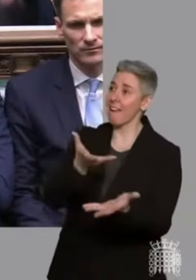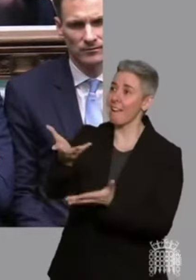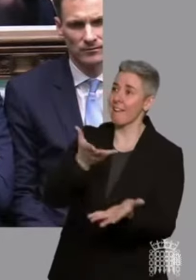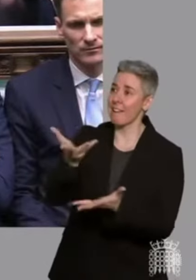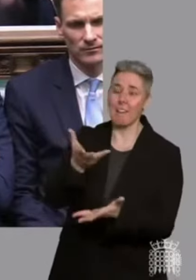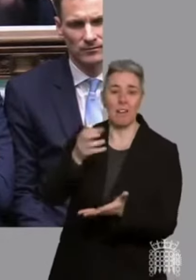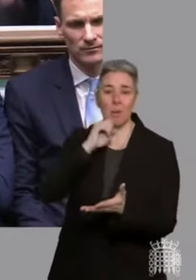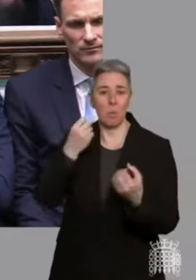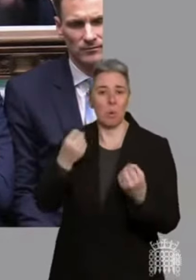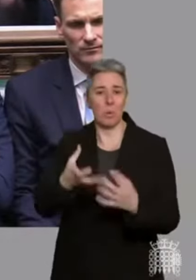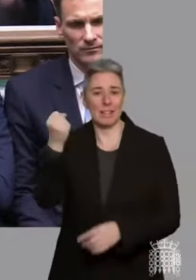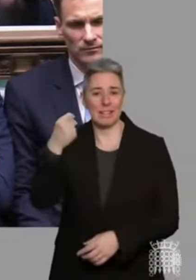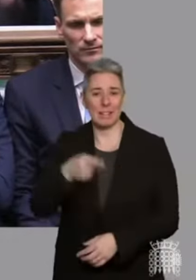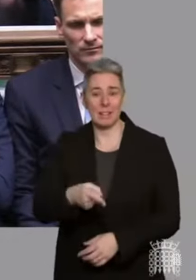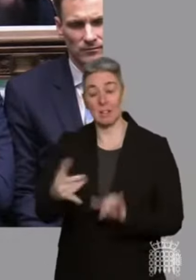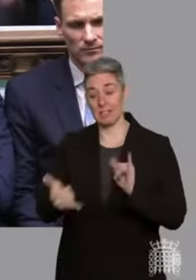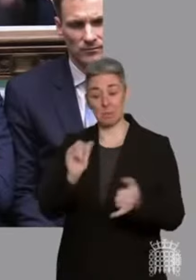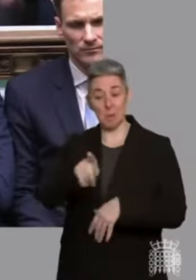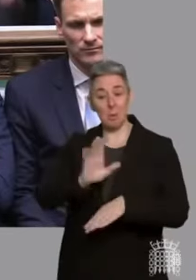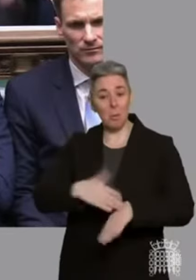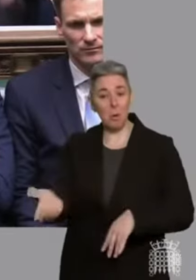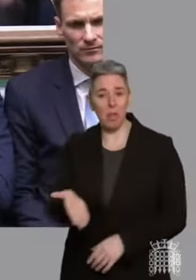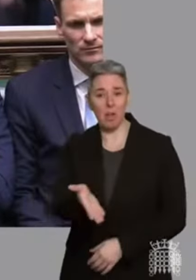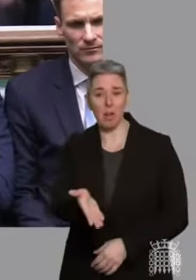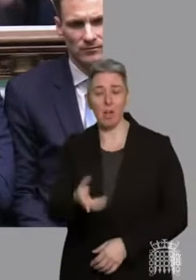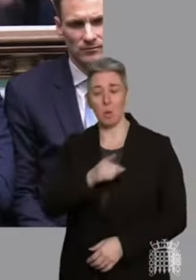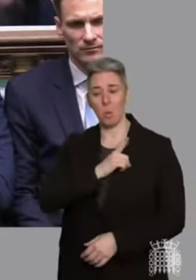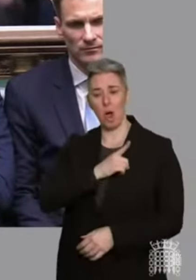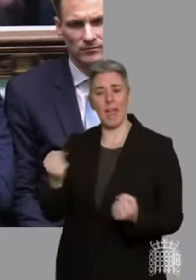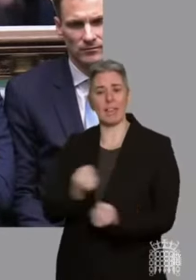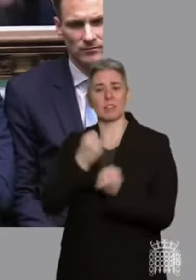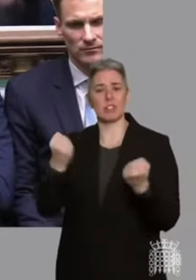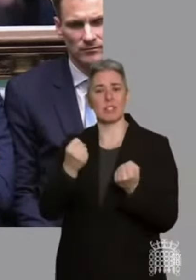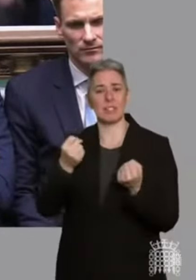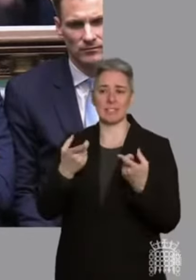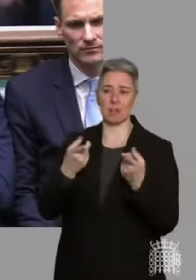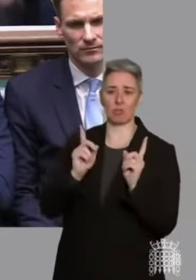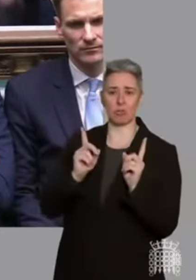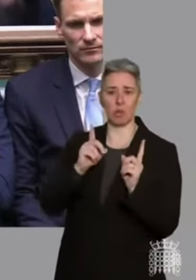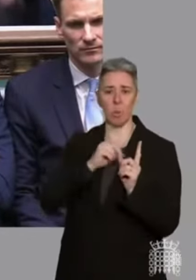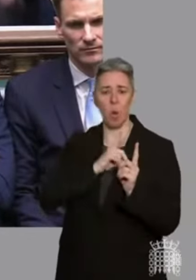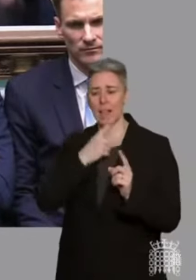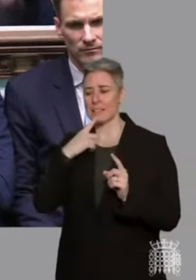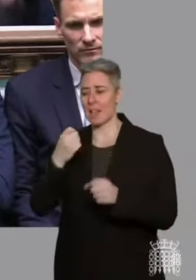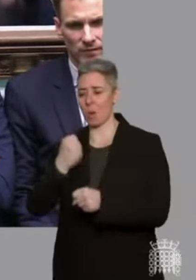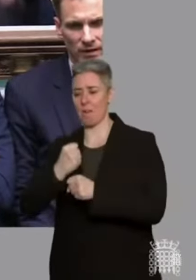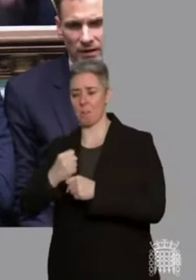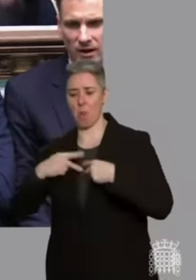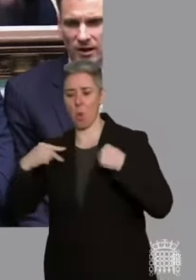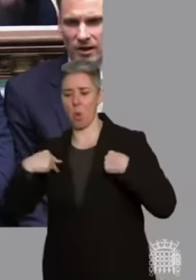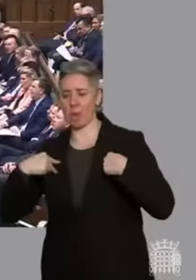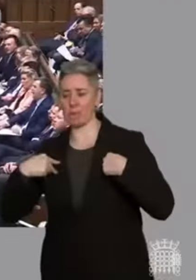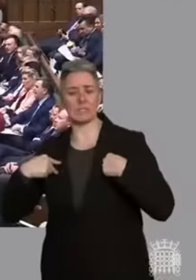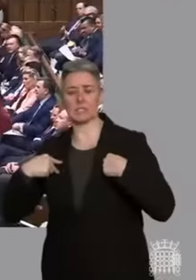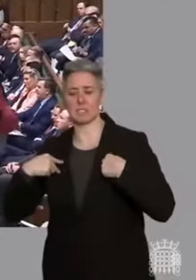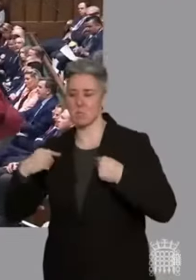Secretary withdraw government lawyers from defending the case against the eco-nutters who want to obstruct Rosebank's oil and gas